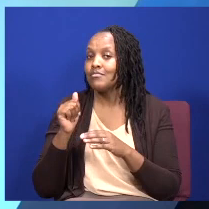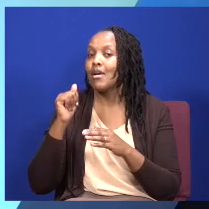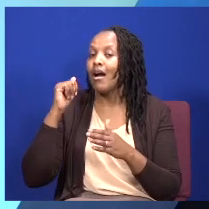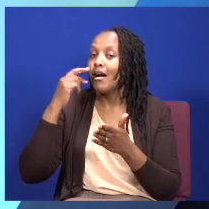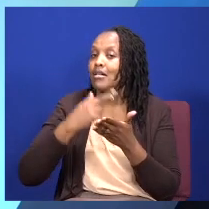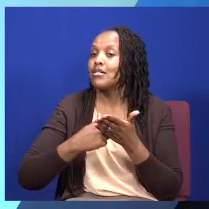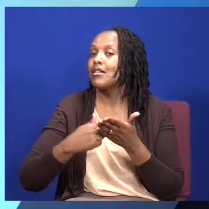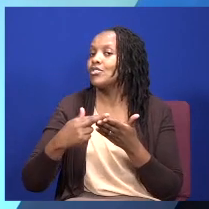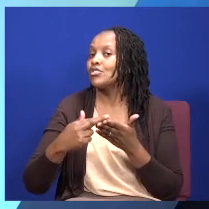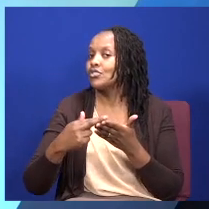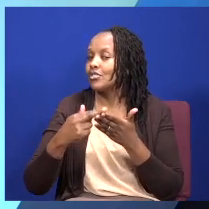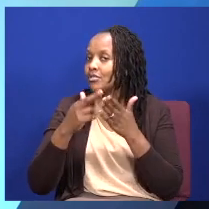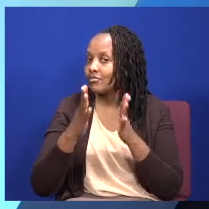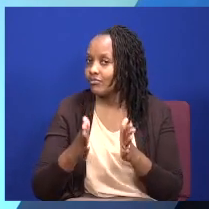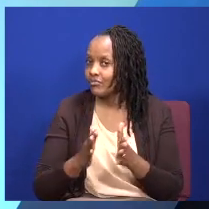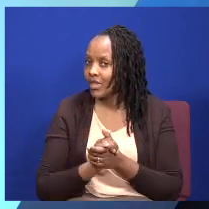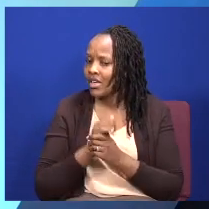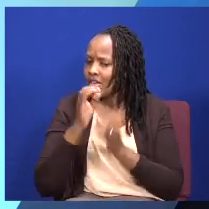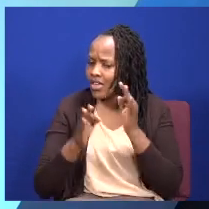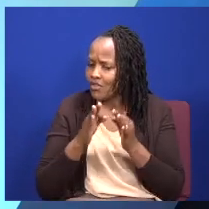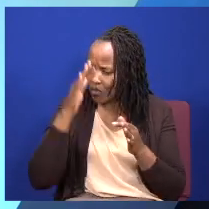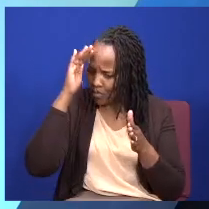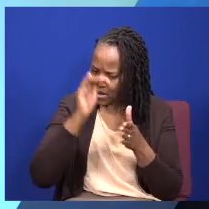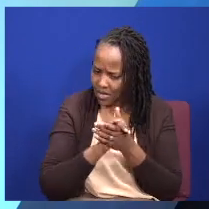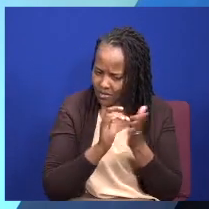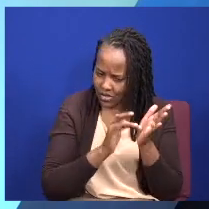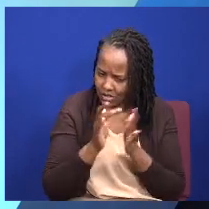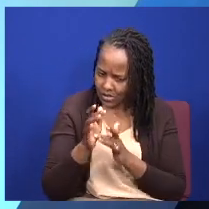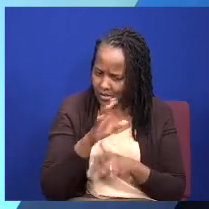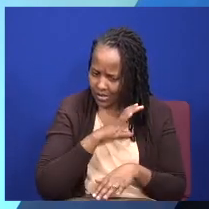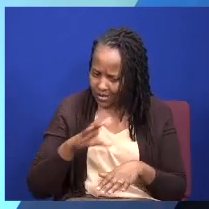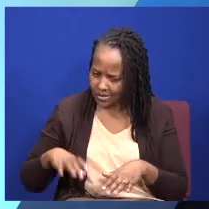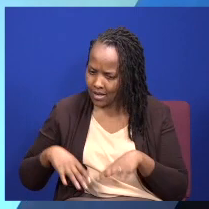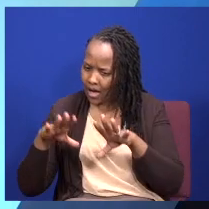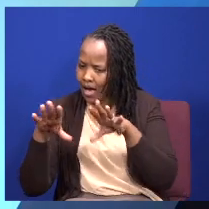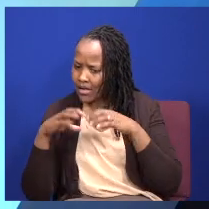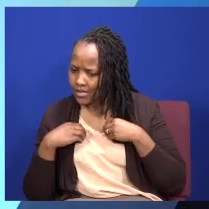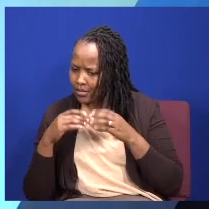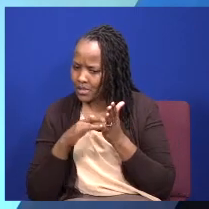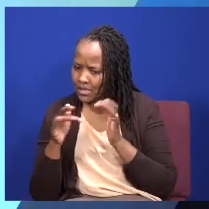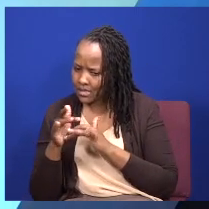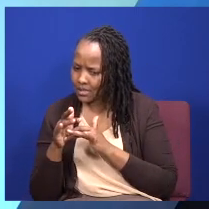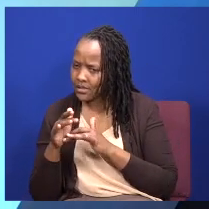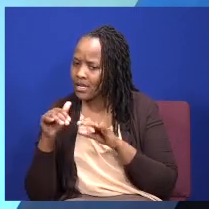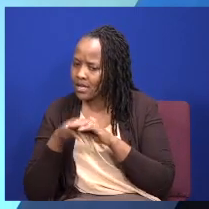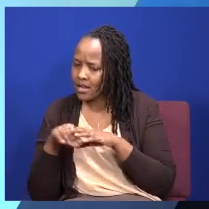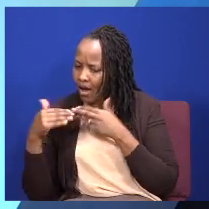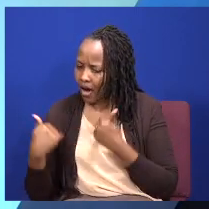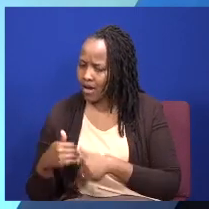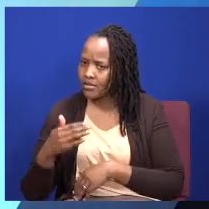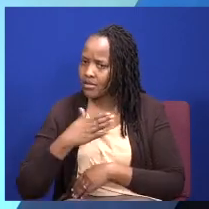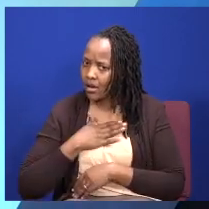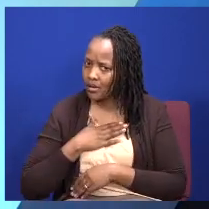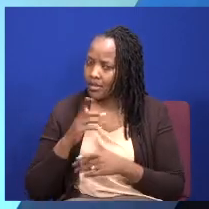even today, me and you, if we believe God, if we believe Jesus Christ and accept him into our hearts, it is credited to us